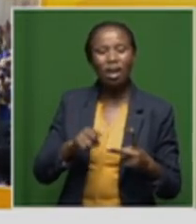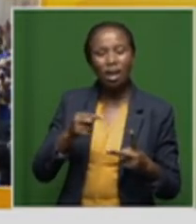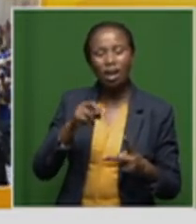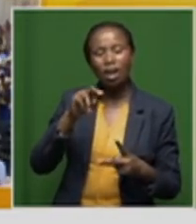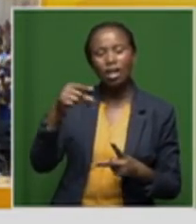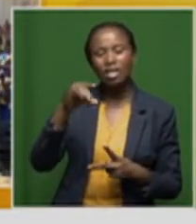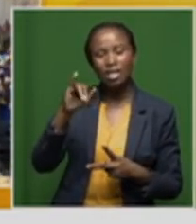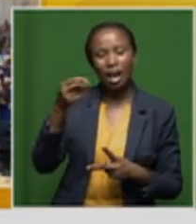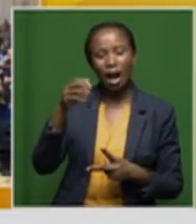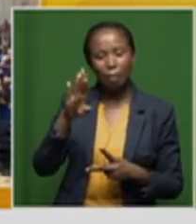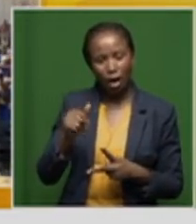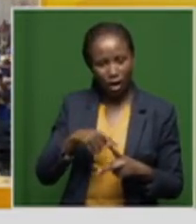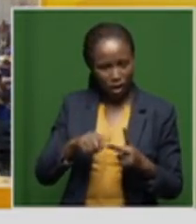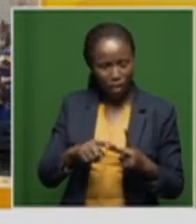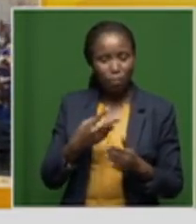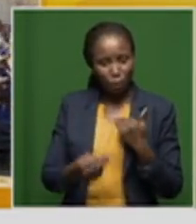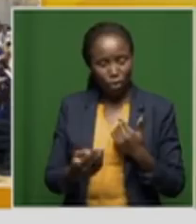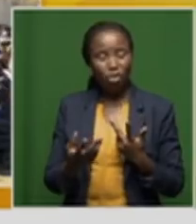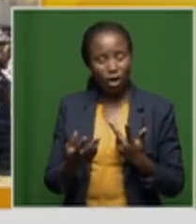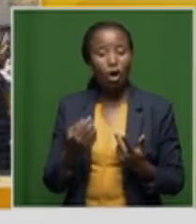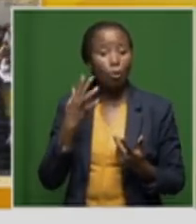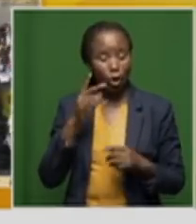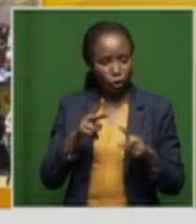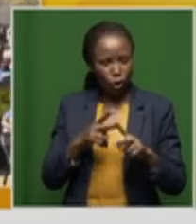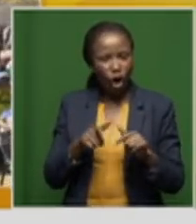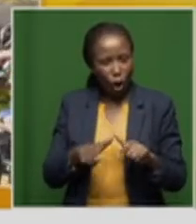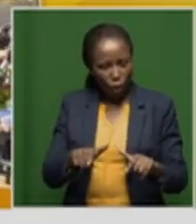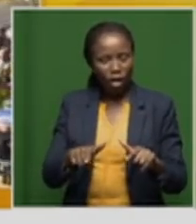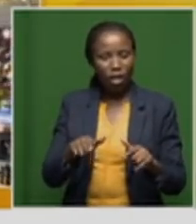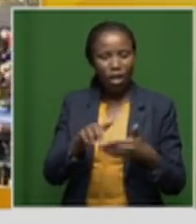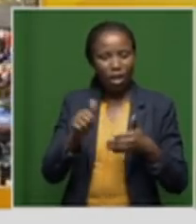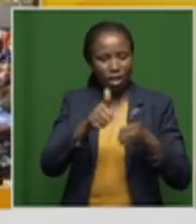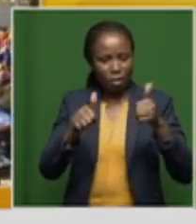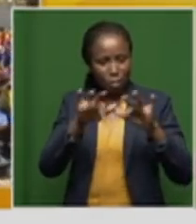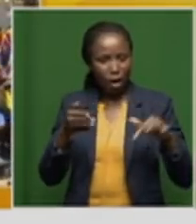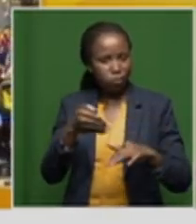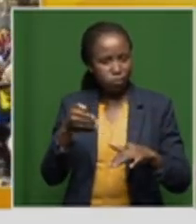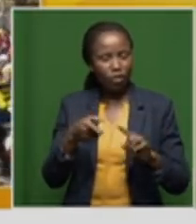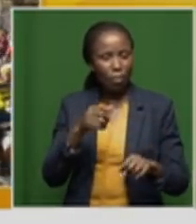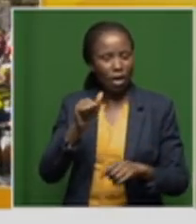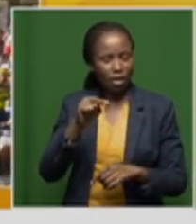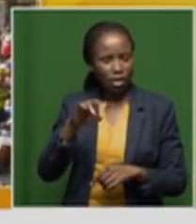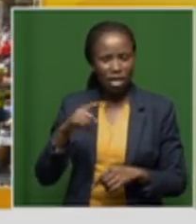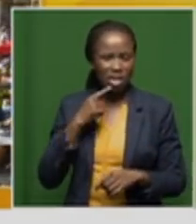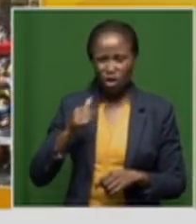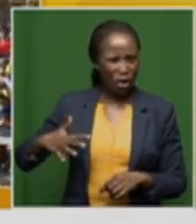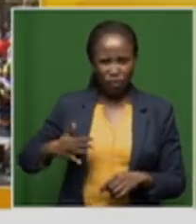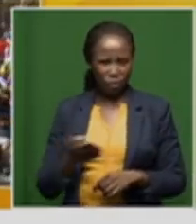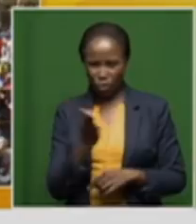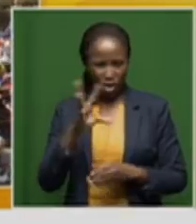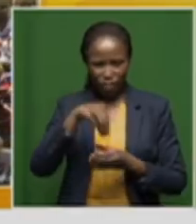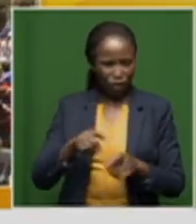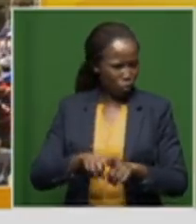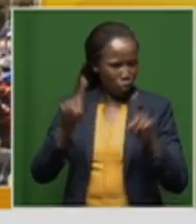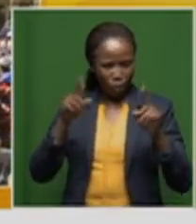of the other national leaders. But insofar as the local leaders of the ANC, and some of the people have been saying, no, we don't want them. We don't want them to be part of